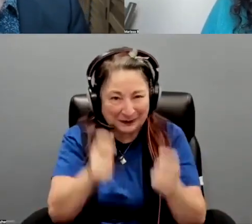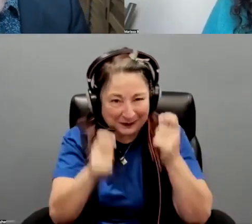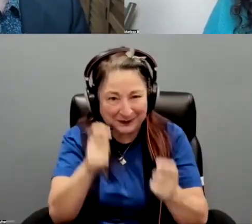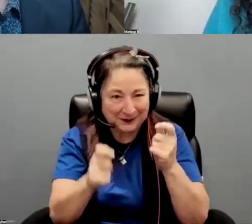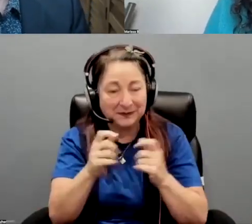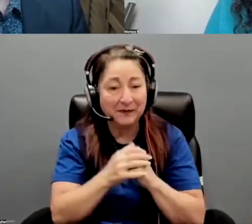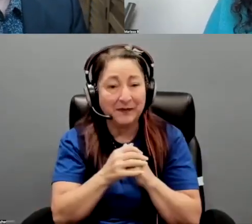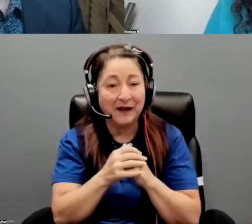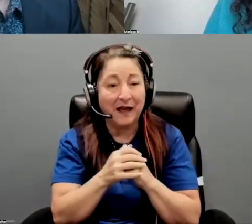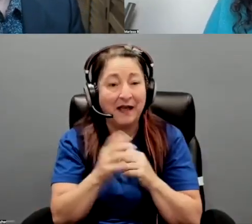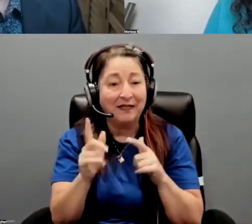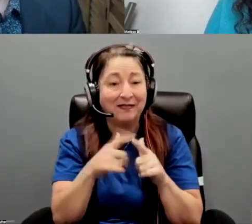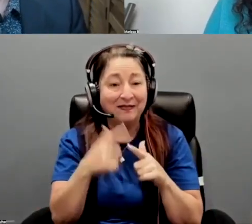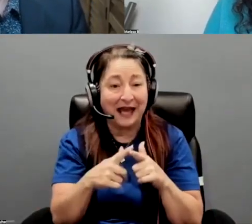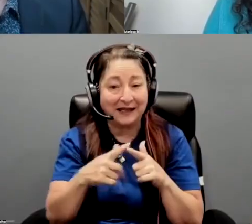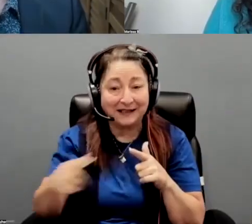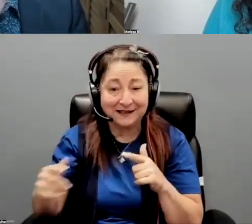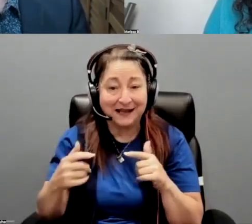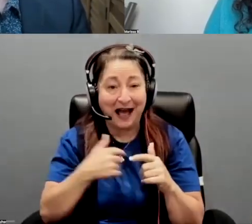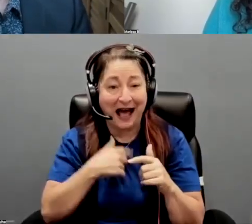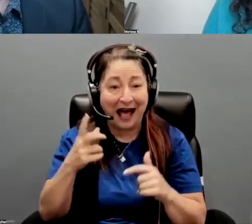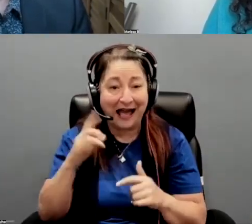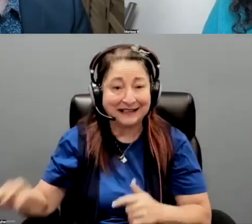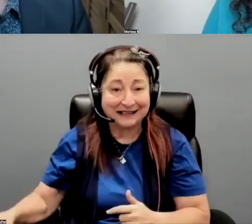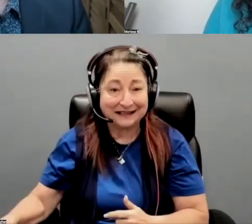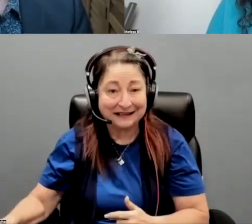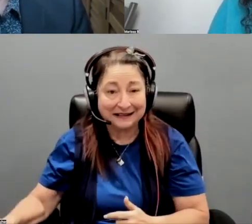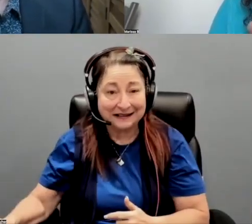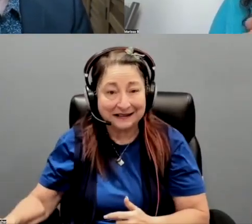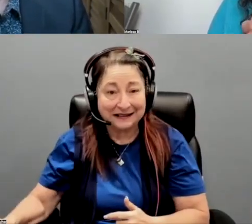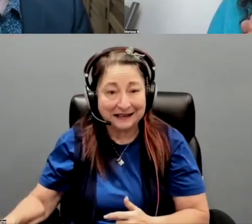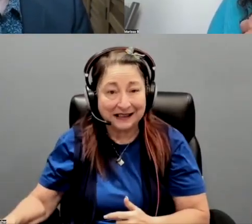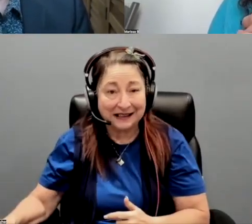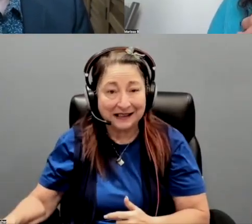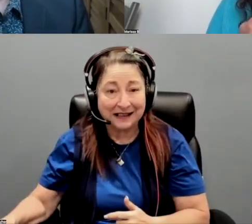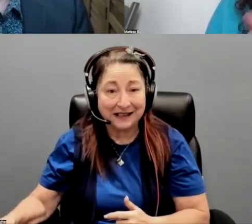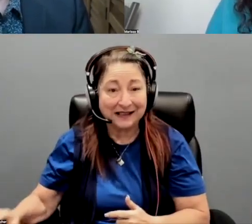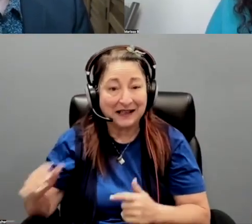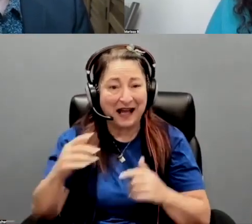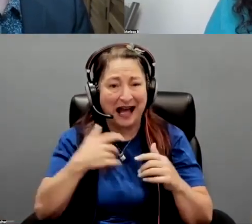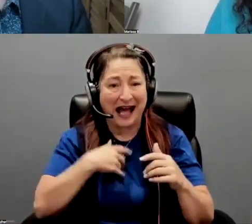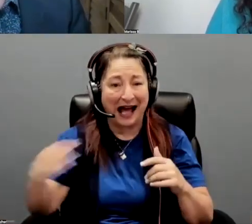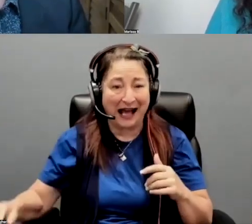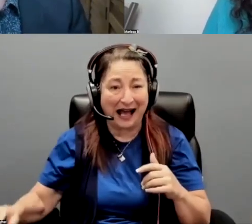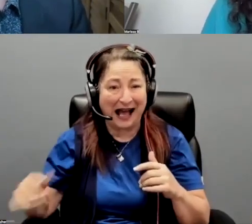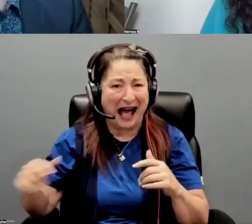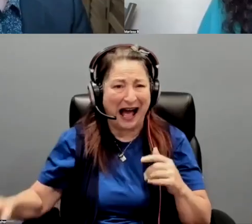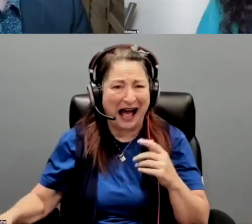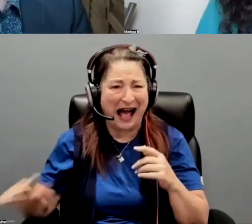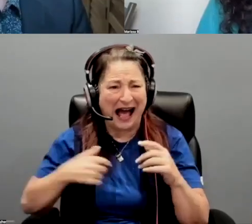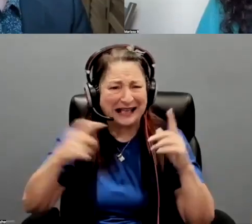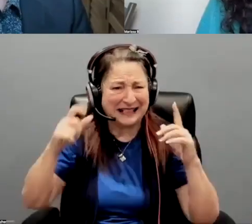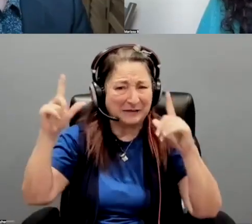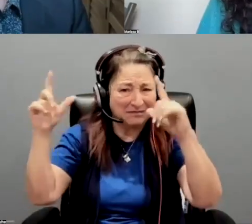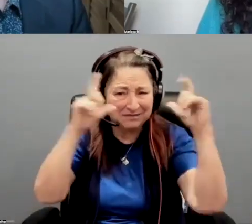Um, and then I did a photo shoot in March of this past year, I Mhm. believe.